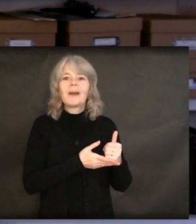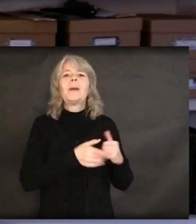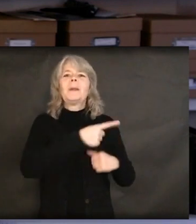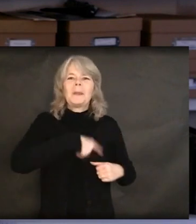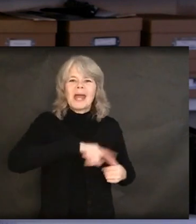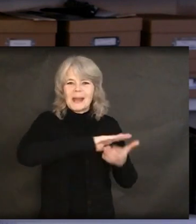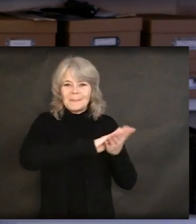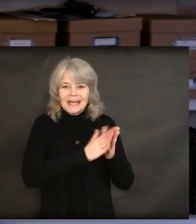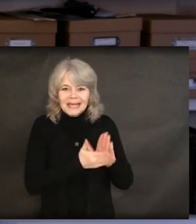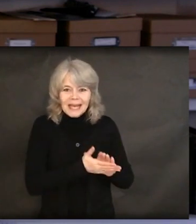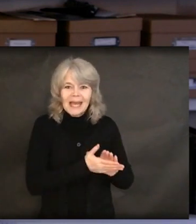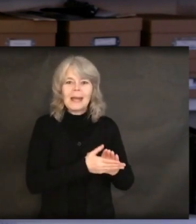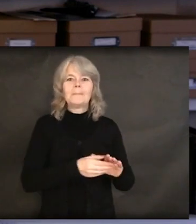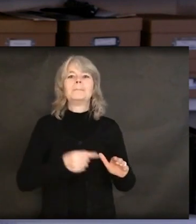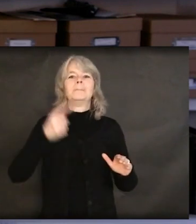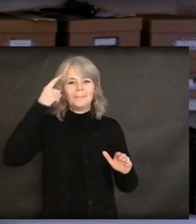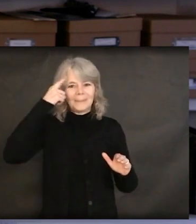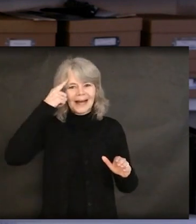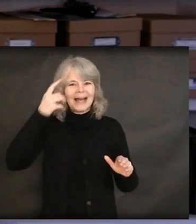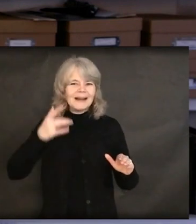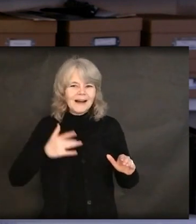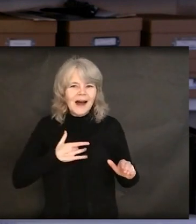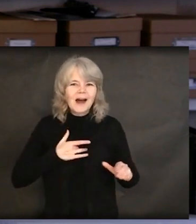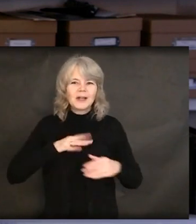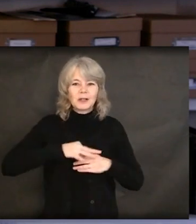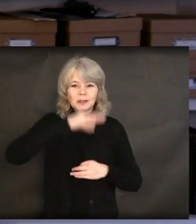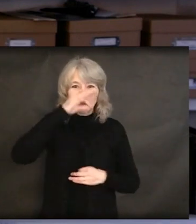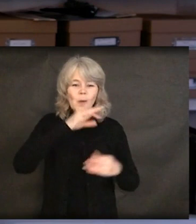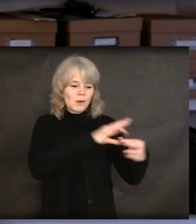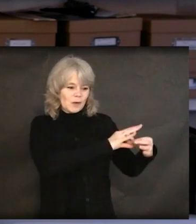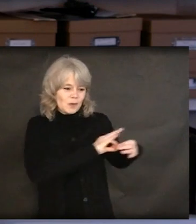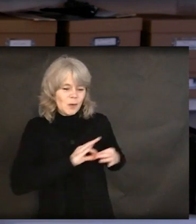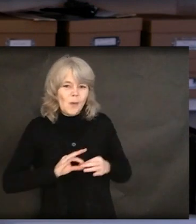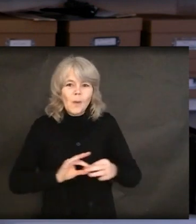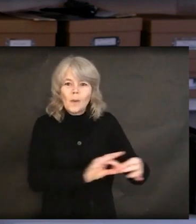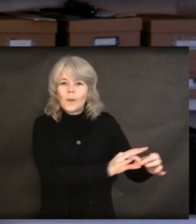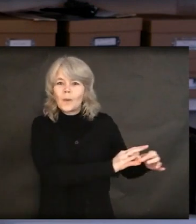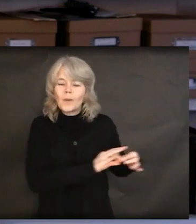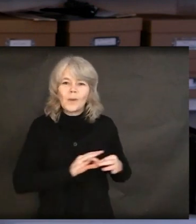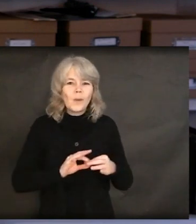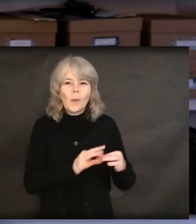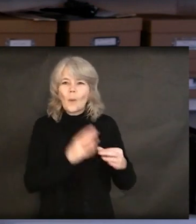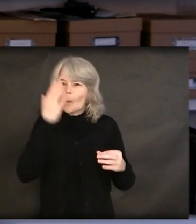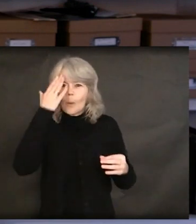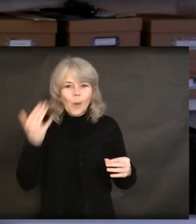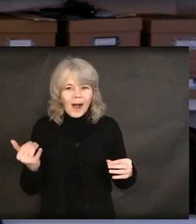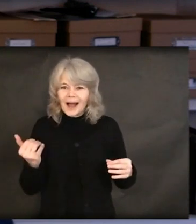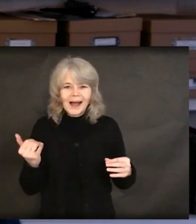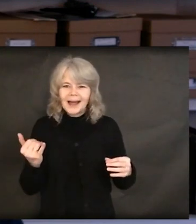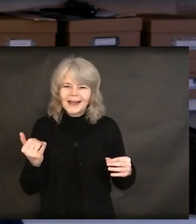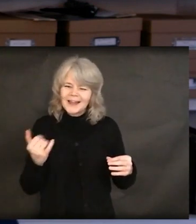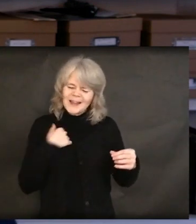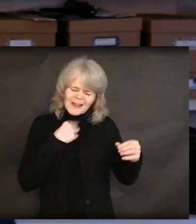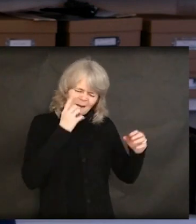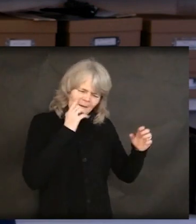community was not an achievement of will or even of being really good Christians.